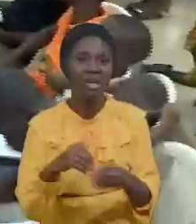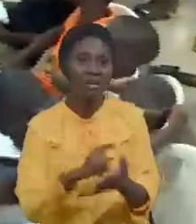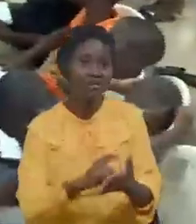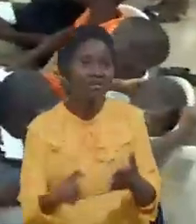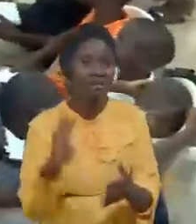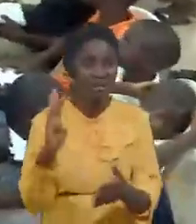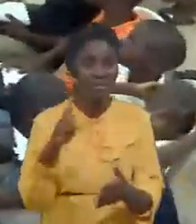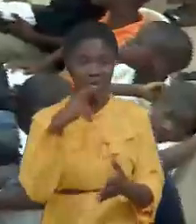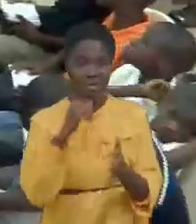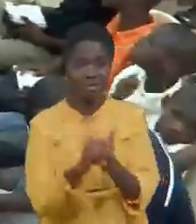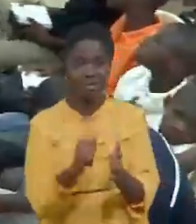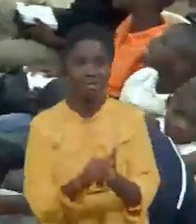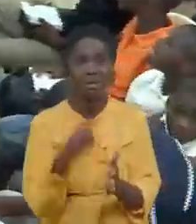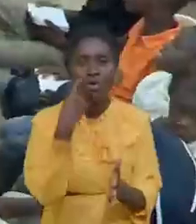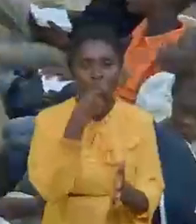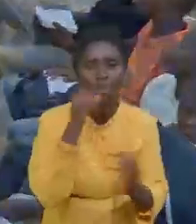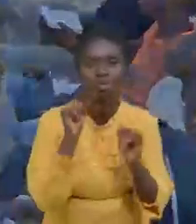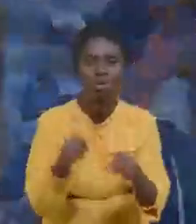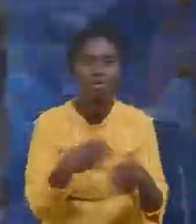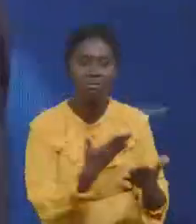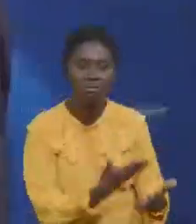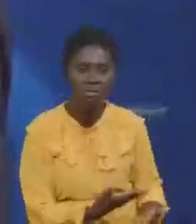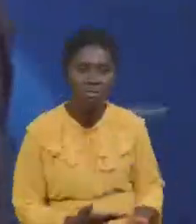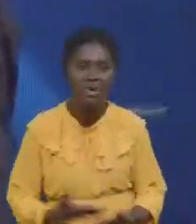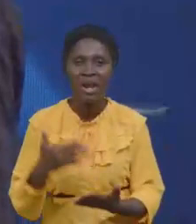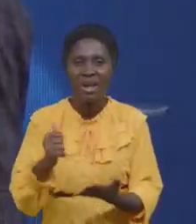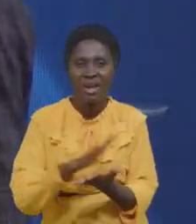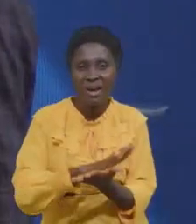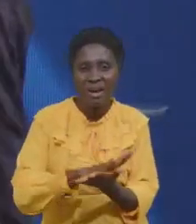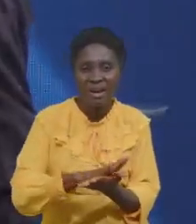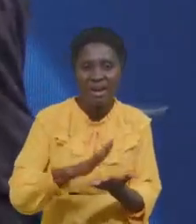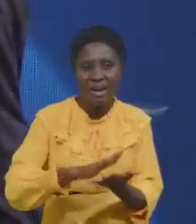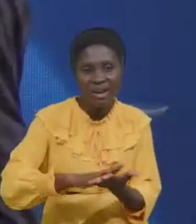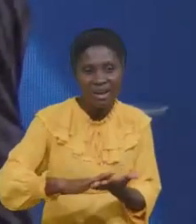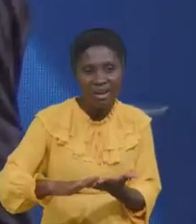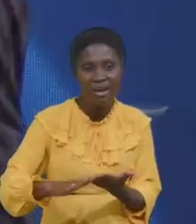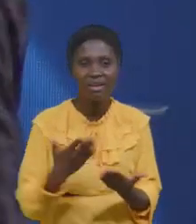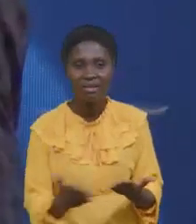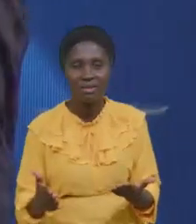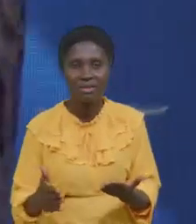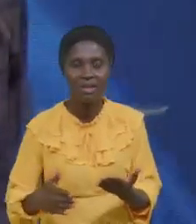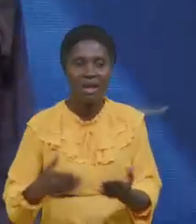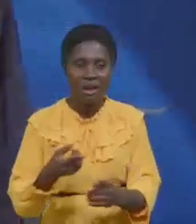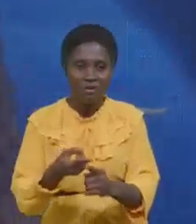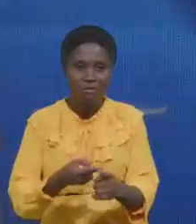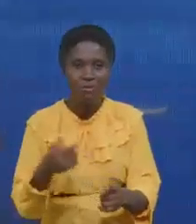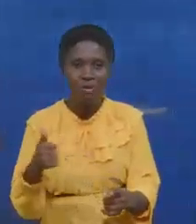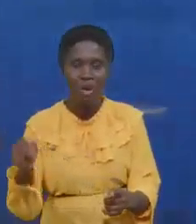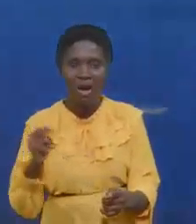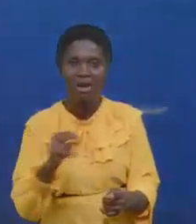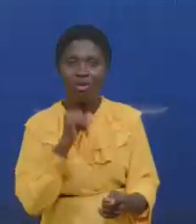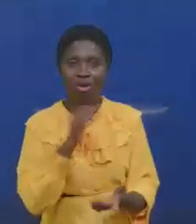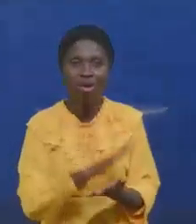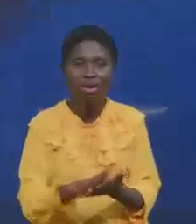it says, who can bring a clean thing out of an unclean? No